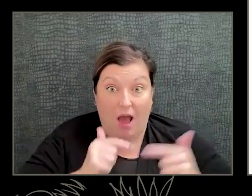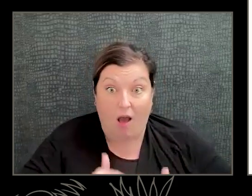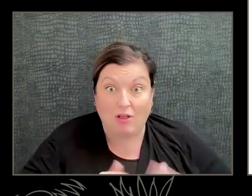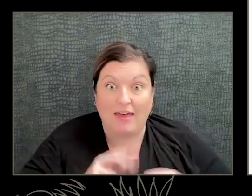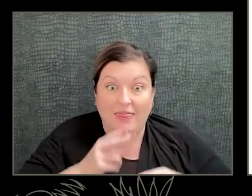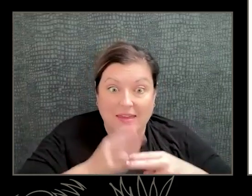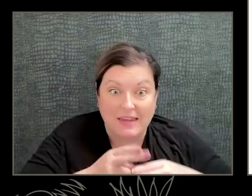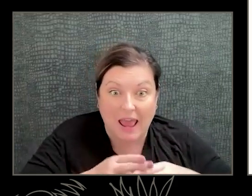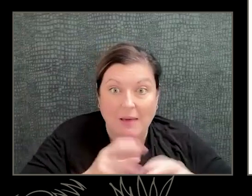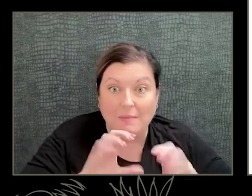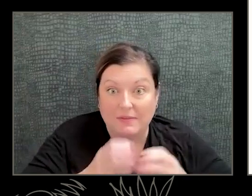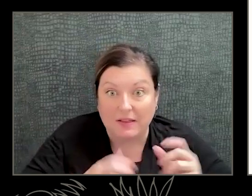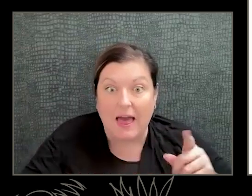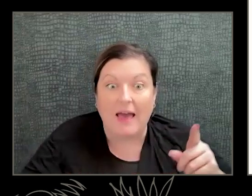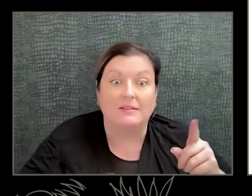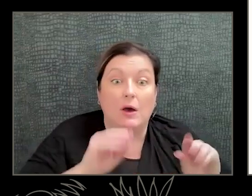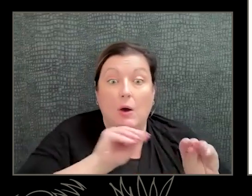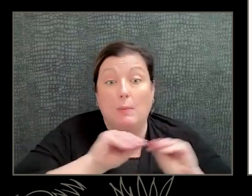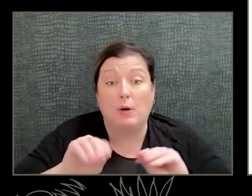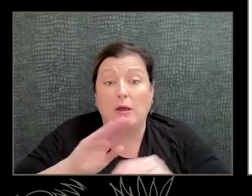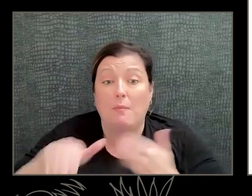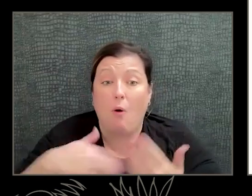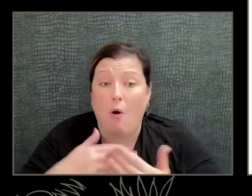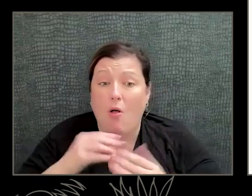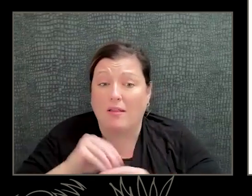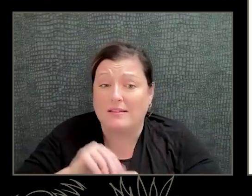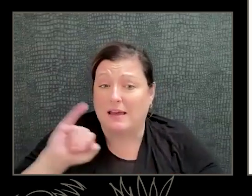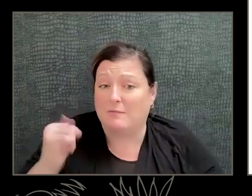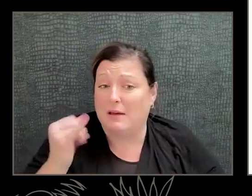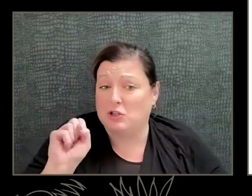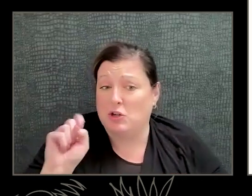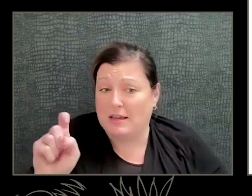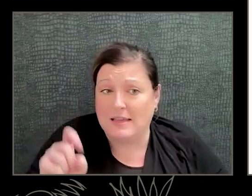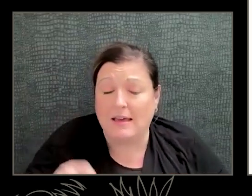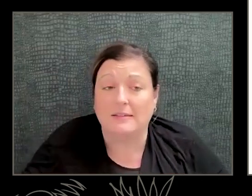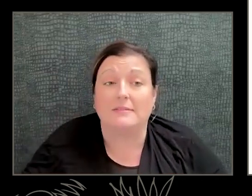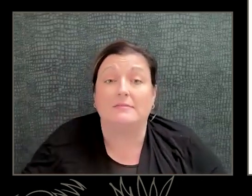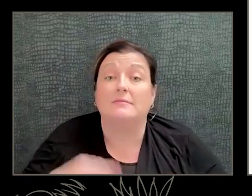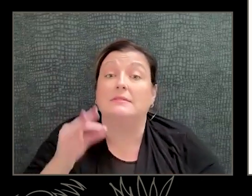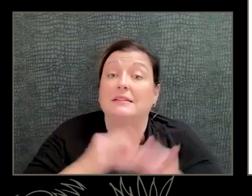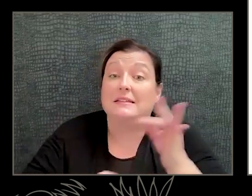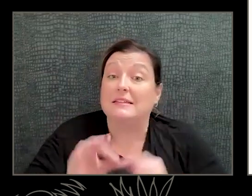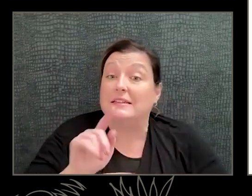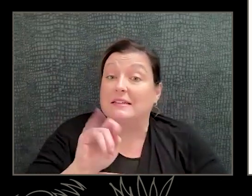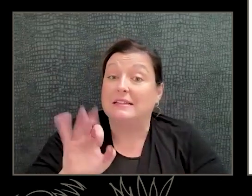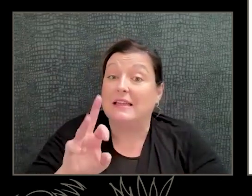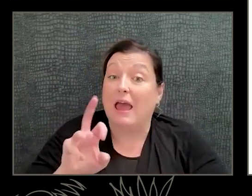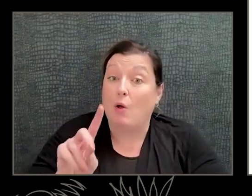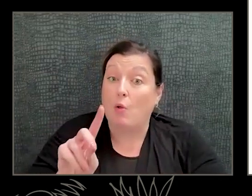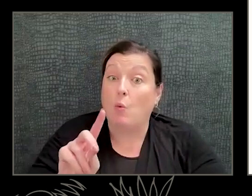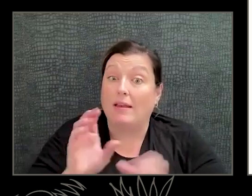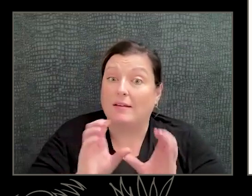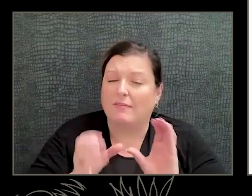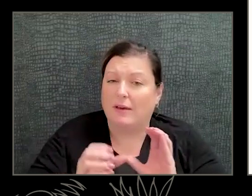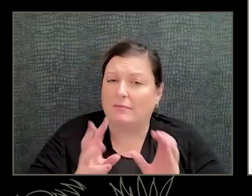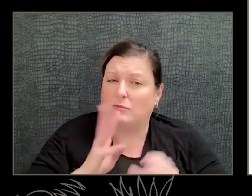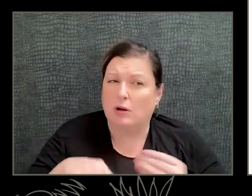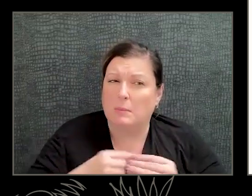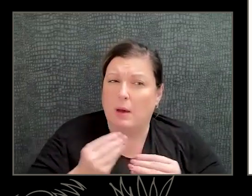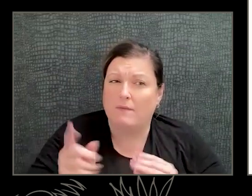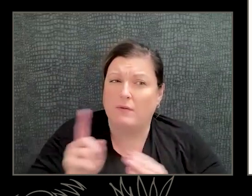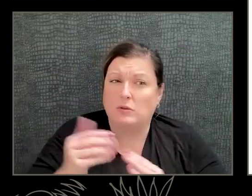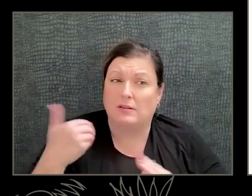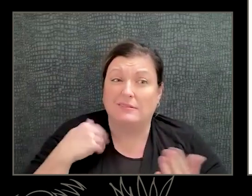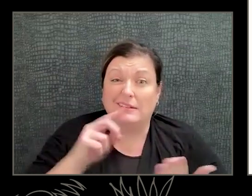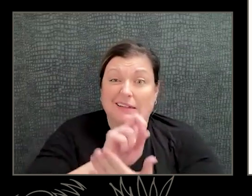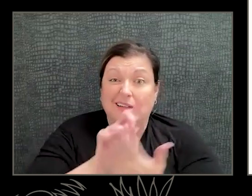ternaries or putting them all inside of my JSX. Now, instead of using a Tailwind config like I was talking about a couple seconds ago, all of those design